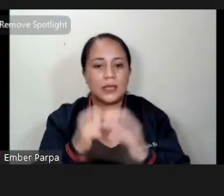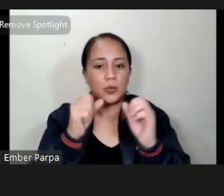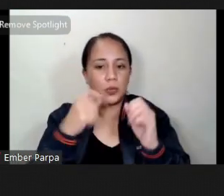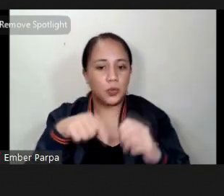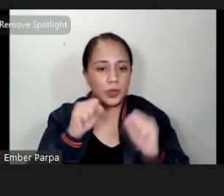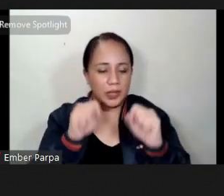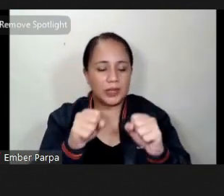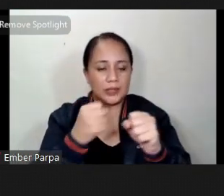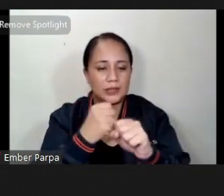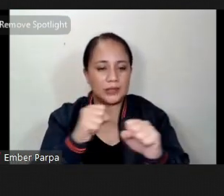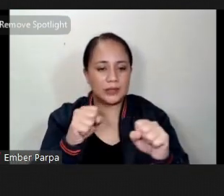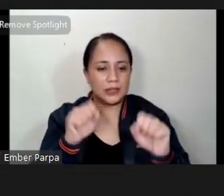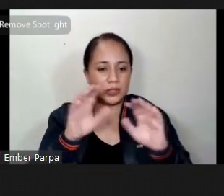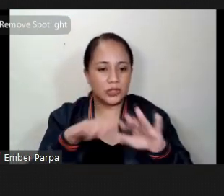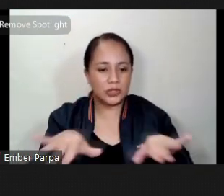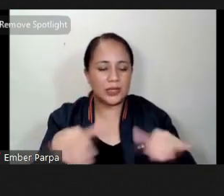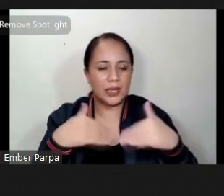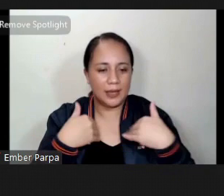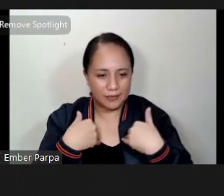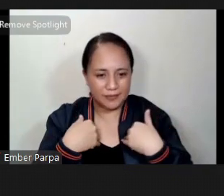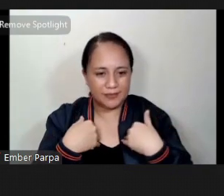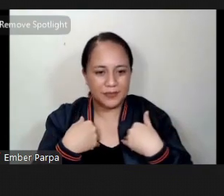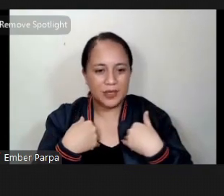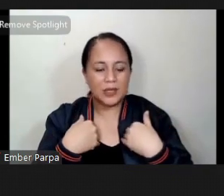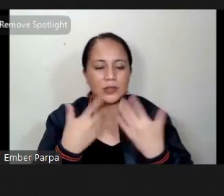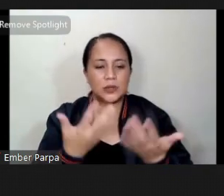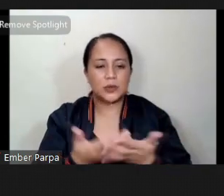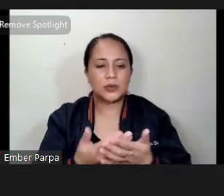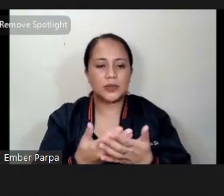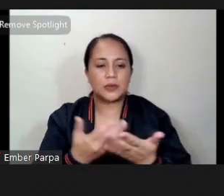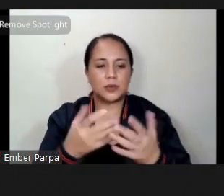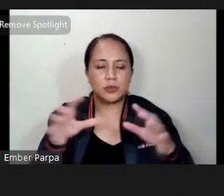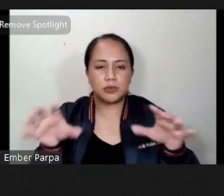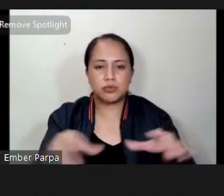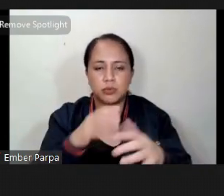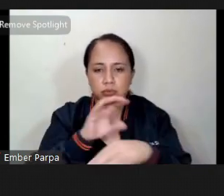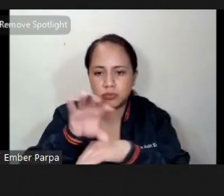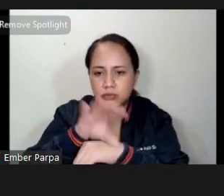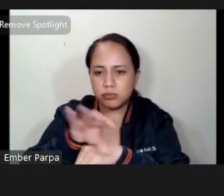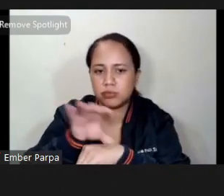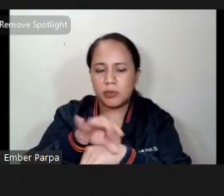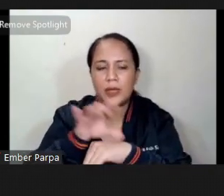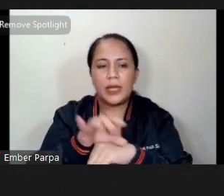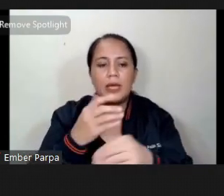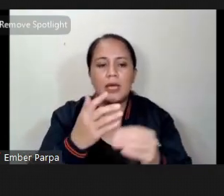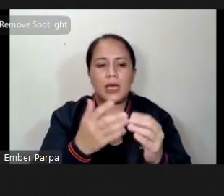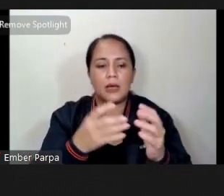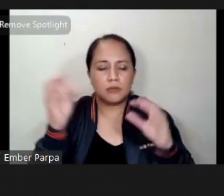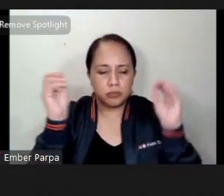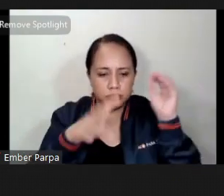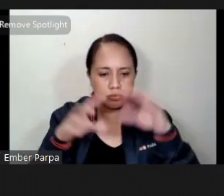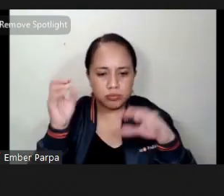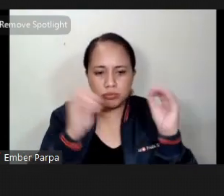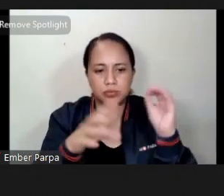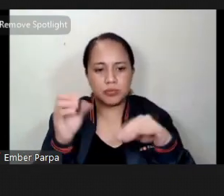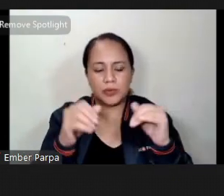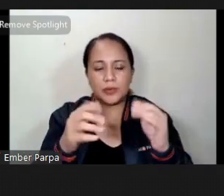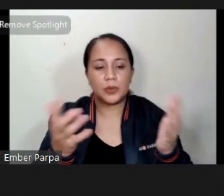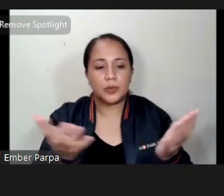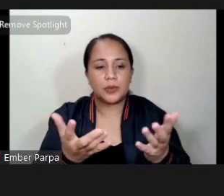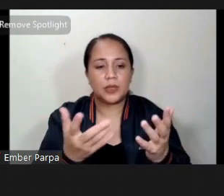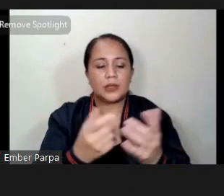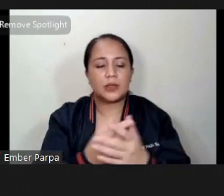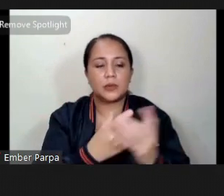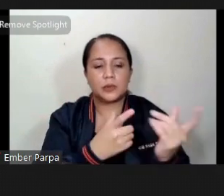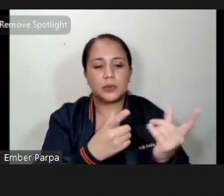the children, came up with during the extensive consultations and brainstorming sessions